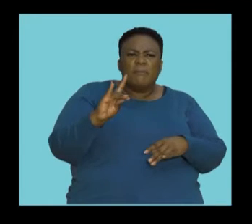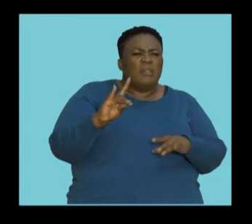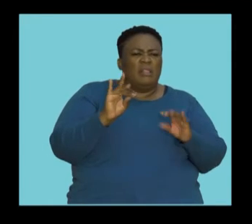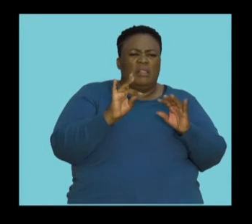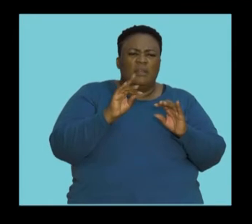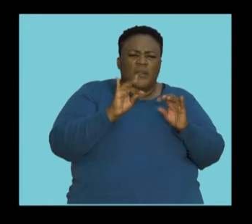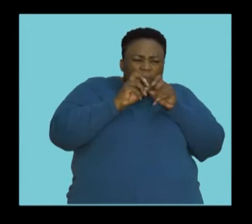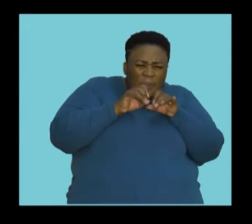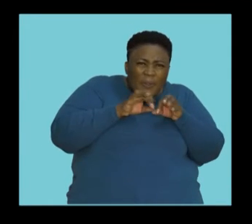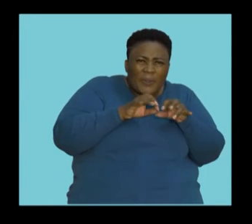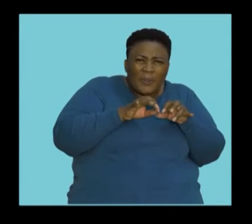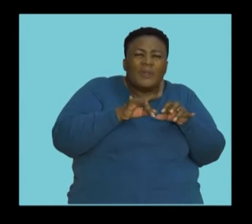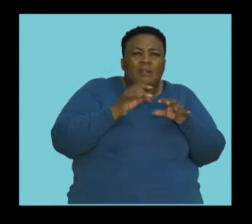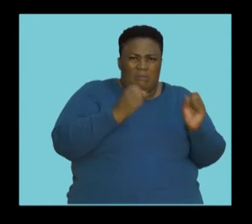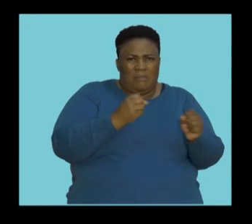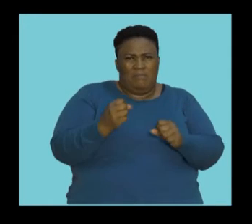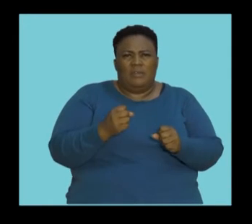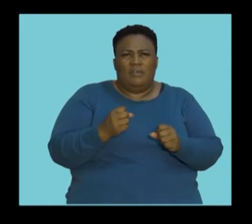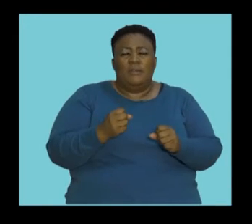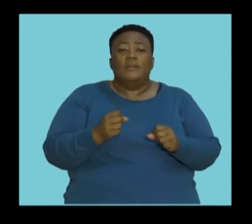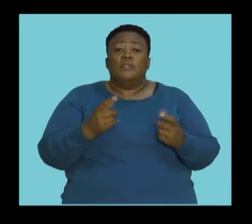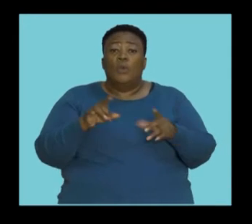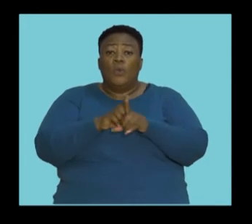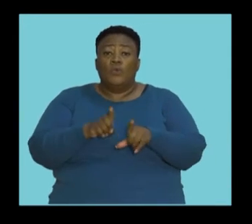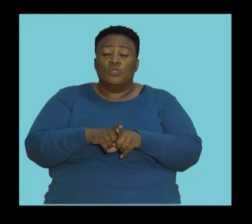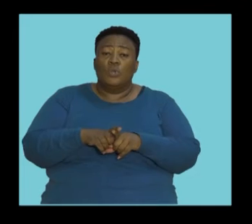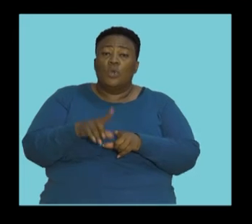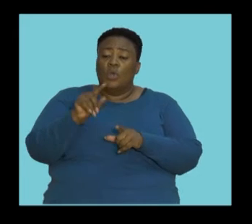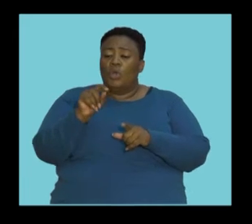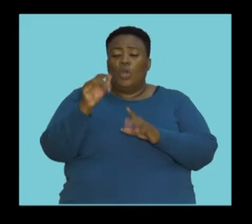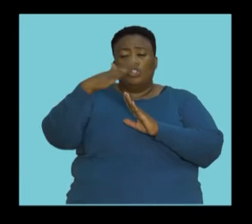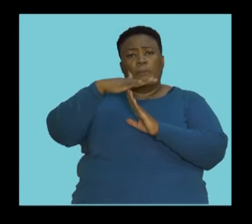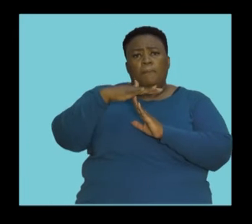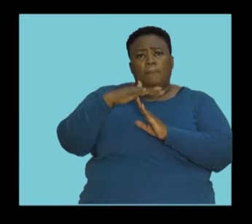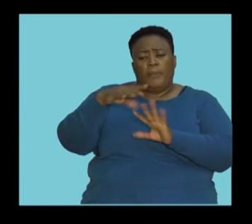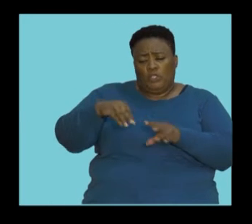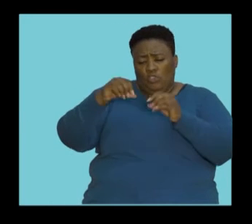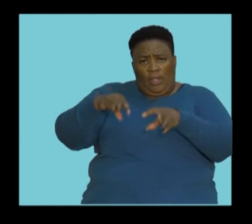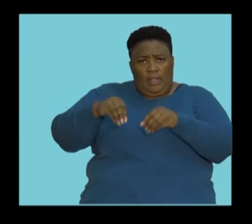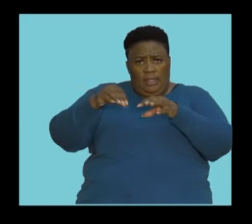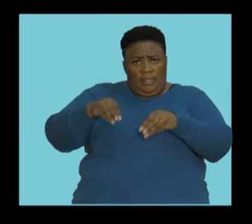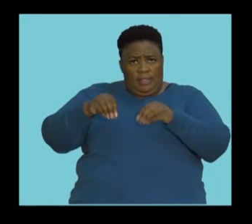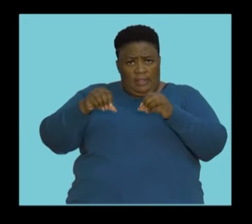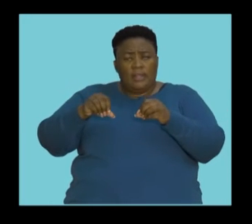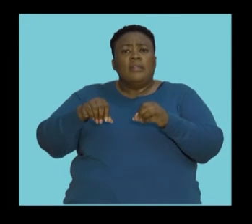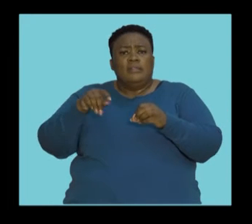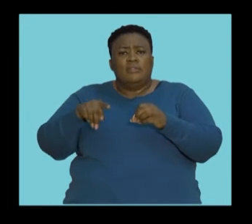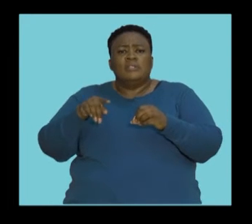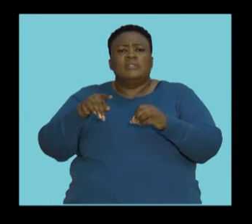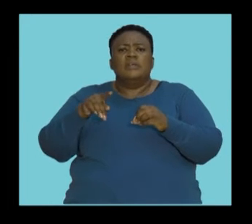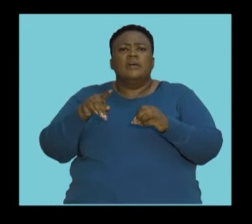topsoil. And you know that the topsoil is that soil that's the most fertile soil. And so as we have monoculture